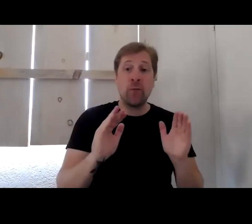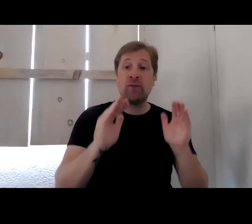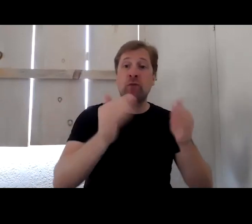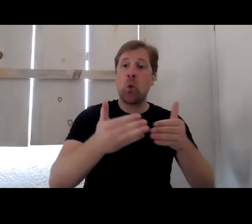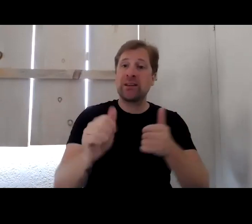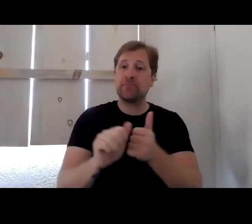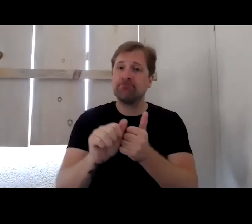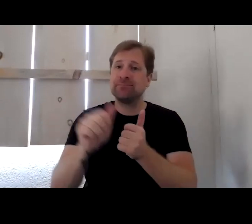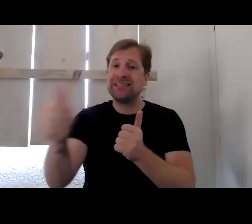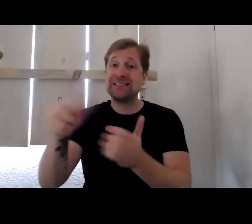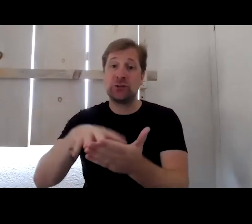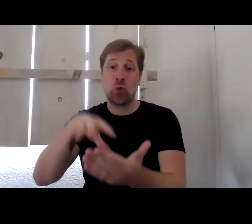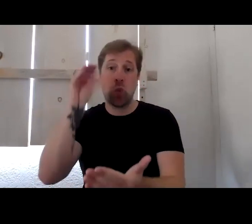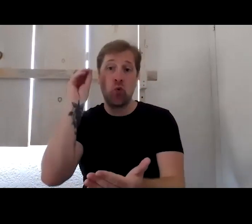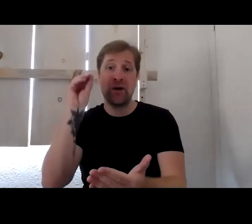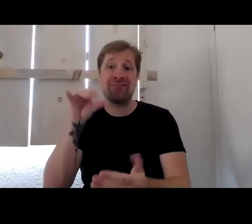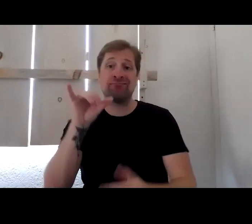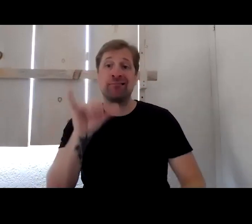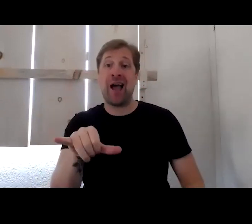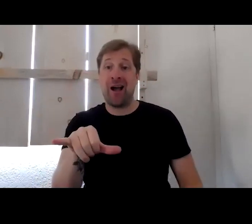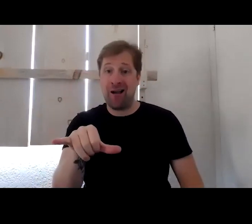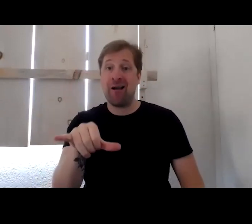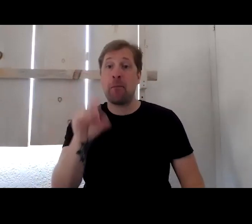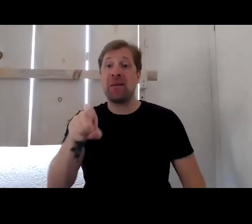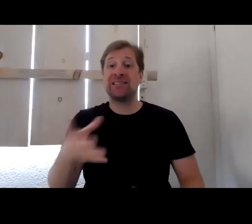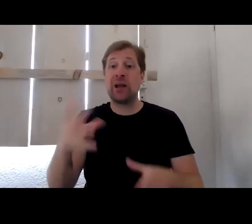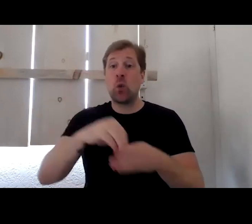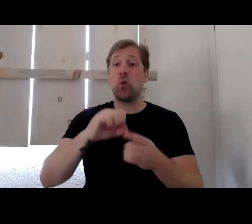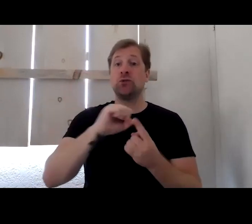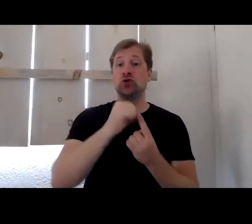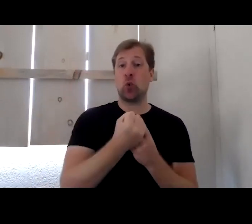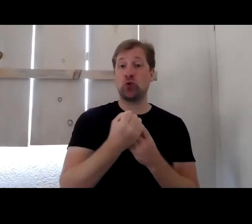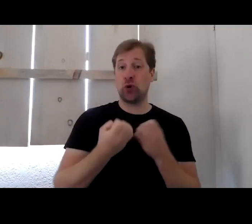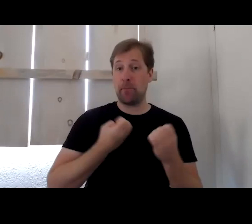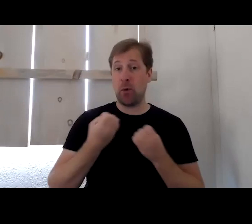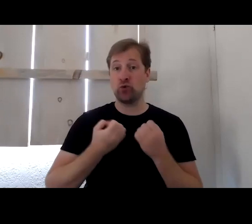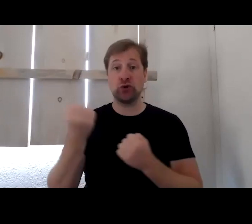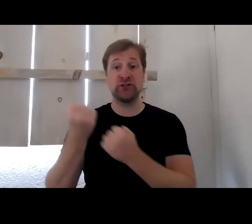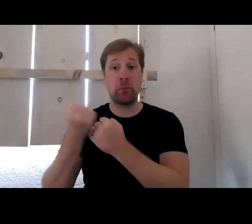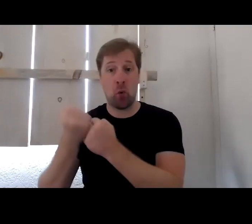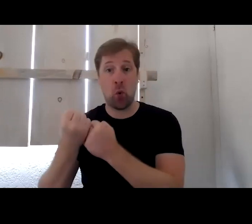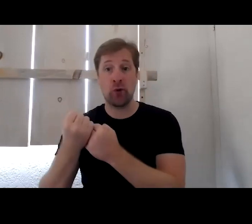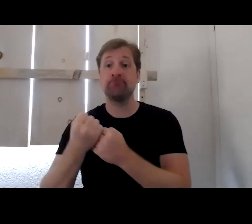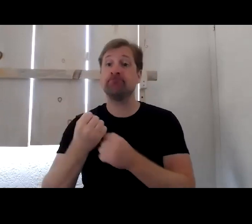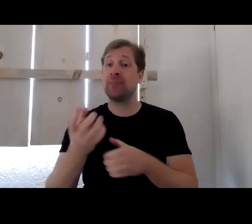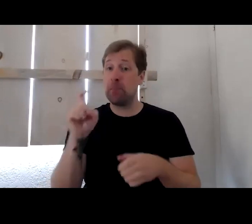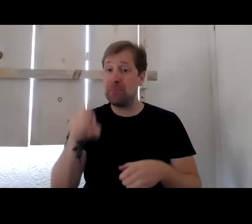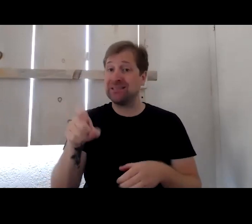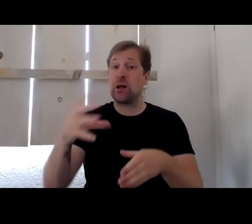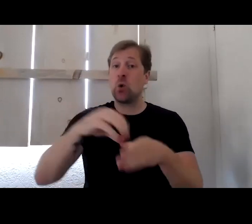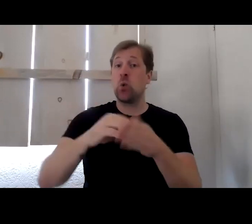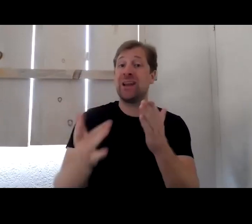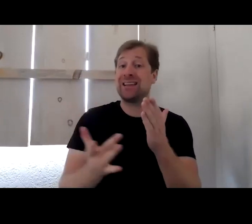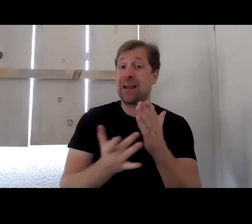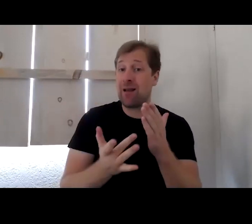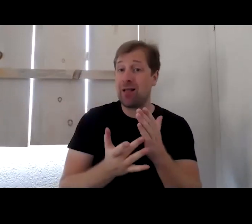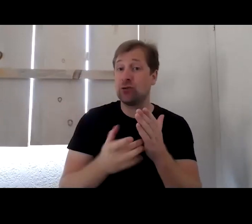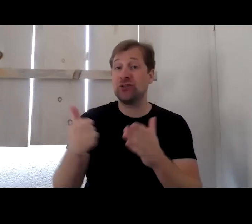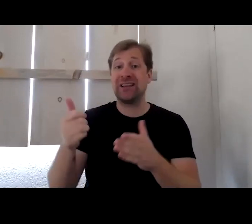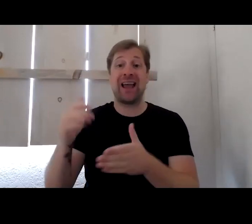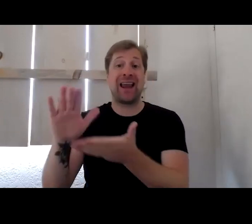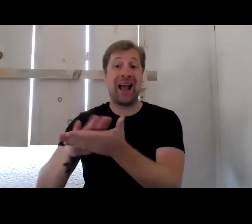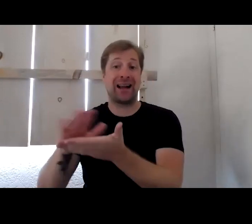distance learning that includes social emotional supports, technology, and academic